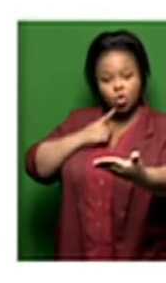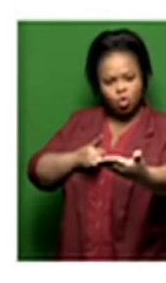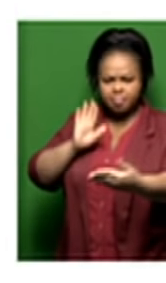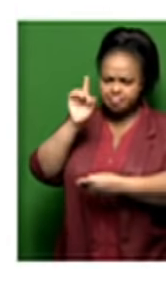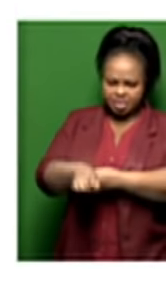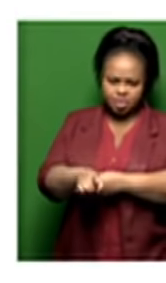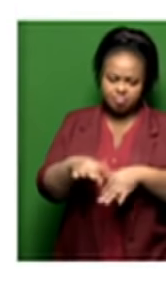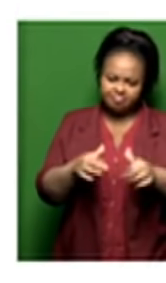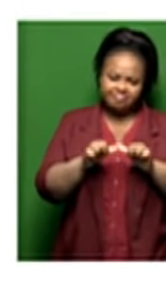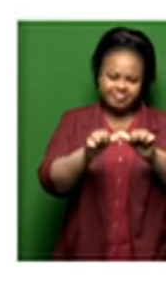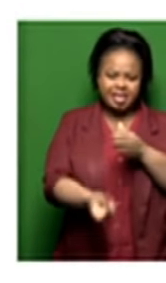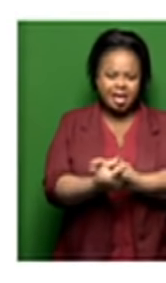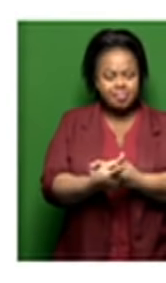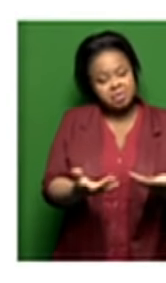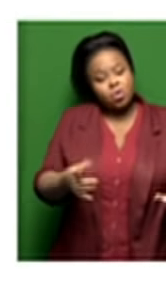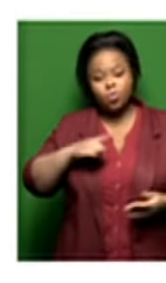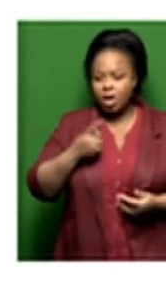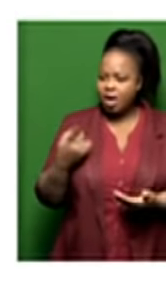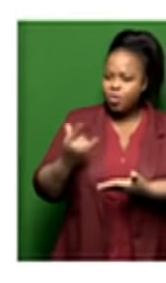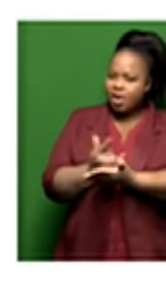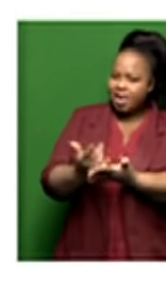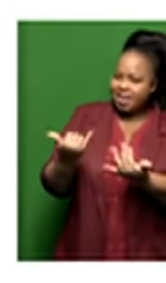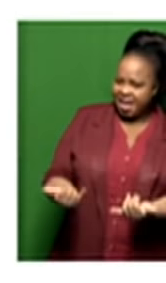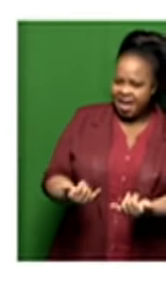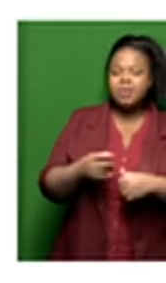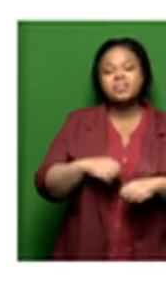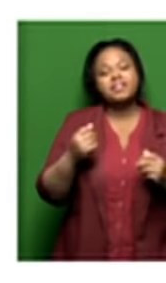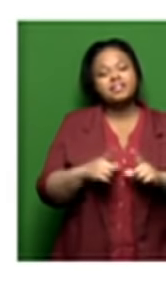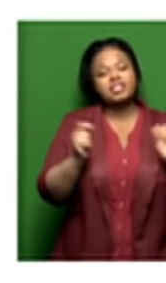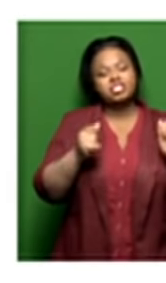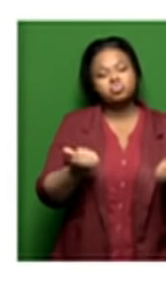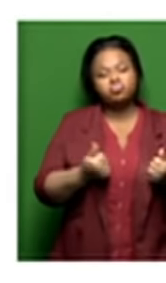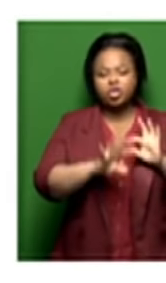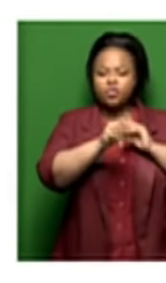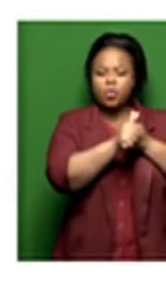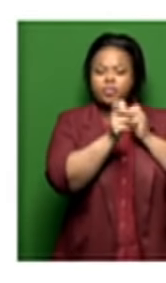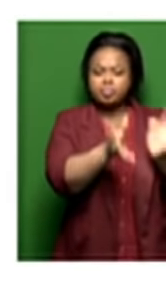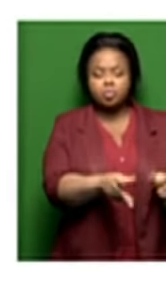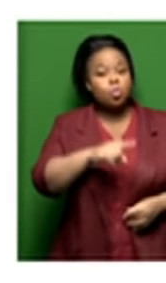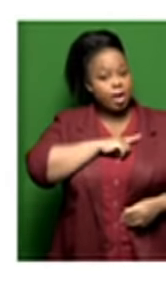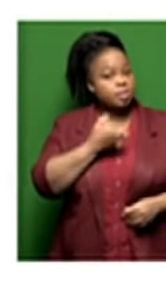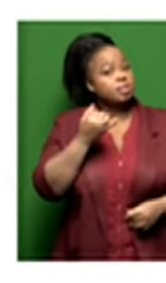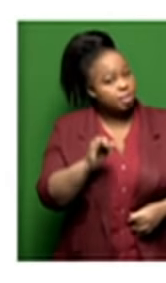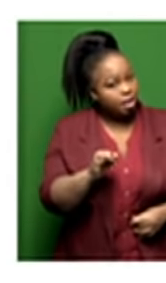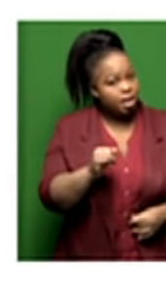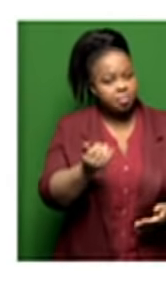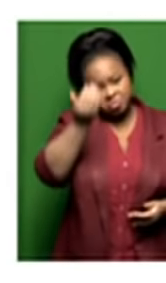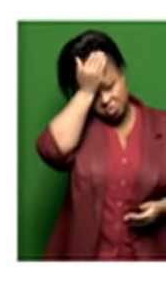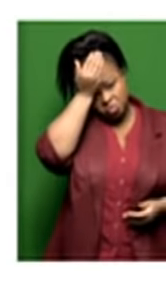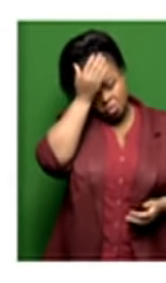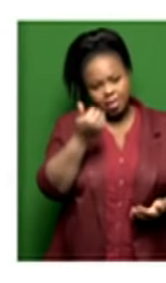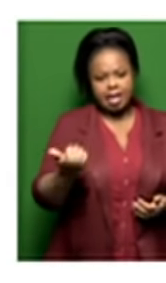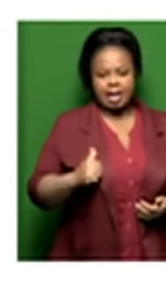actually be executed. As you and I are talking, the order has been executed. Of course, Mr. Zuma still has a leverage to